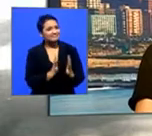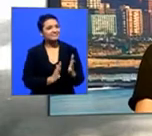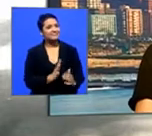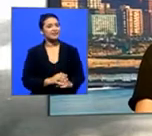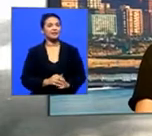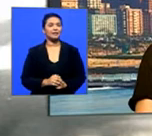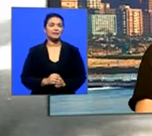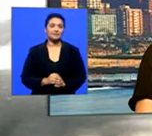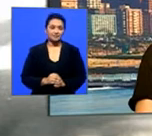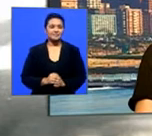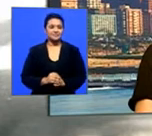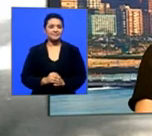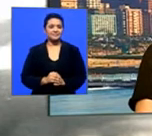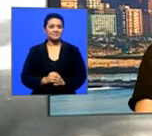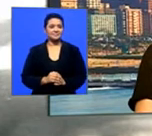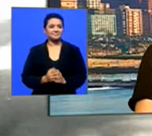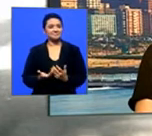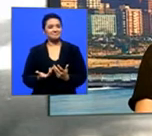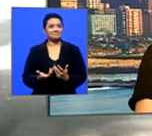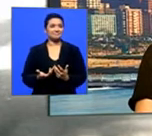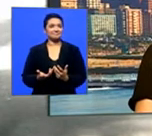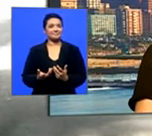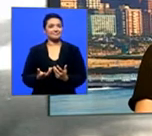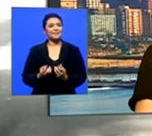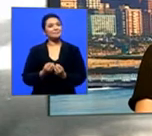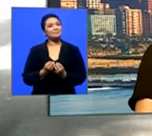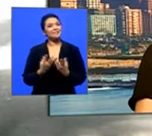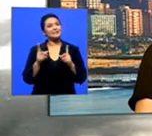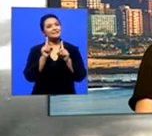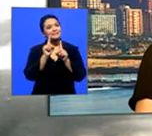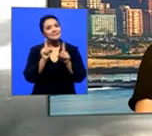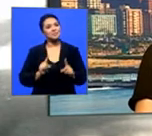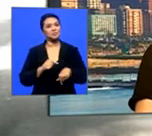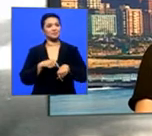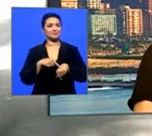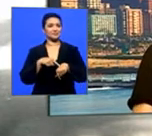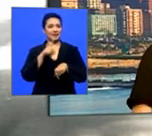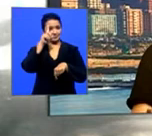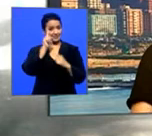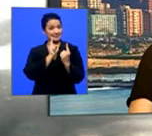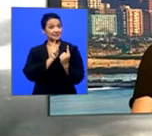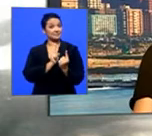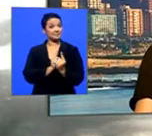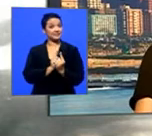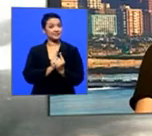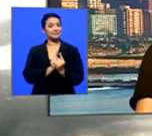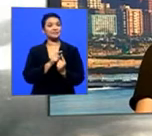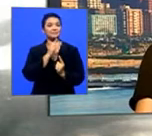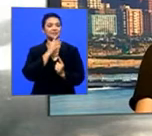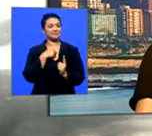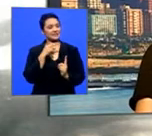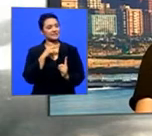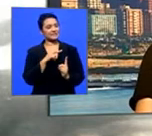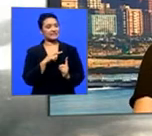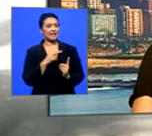There are many striking moments. It would depend how you define it. One of the biggest moments in terms of viewing his humility